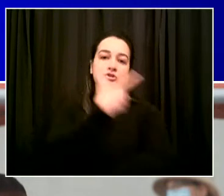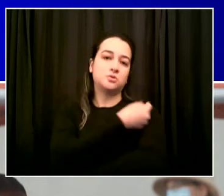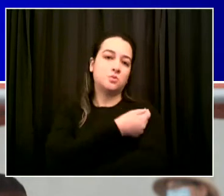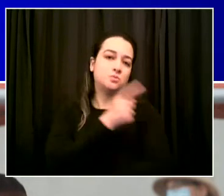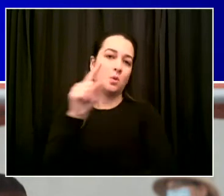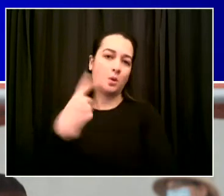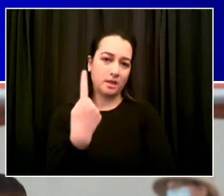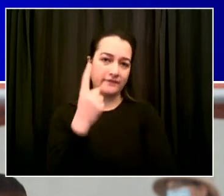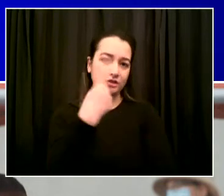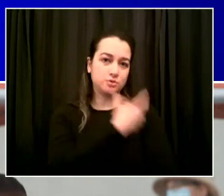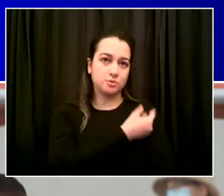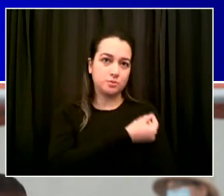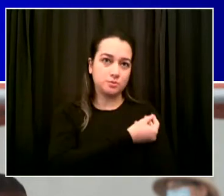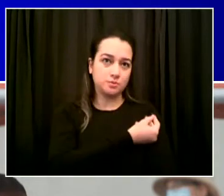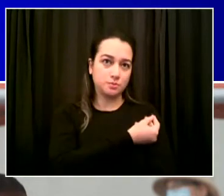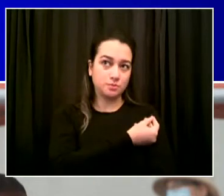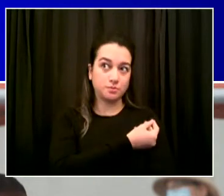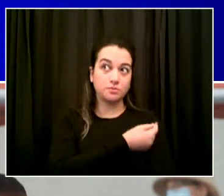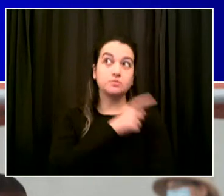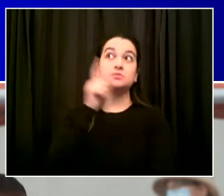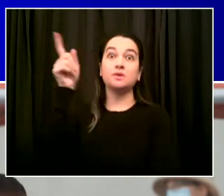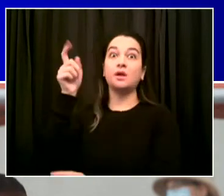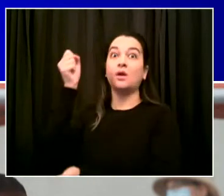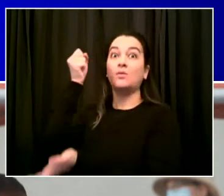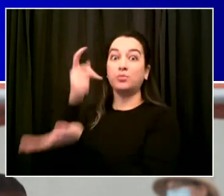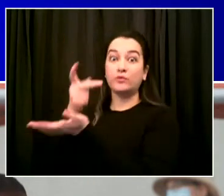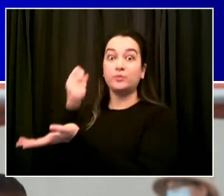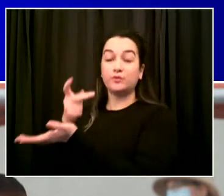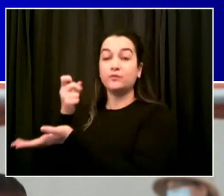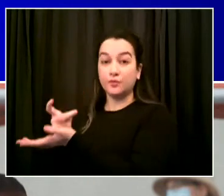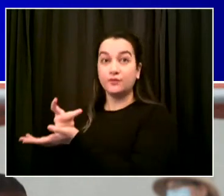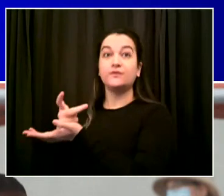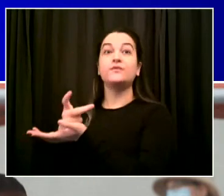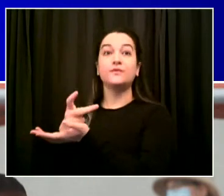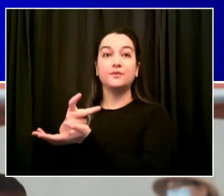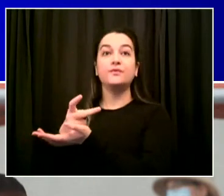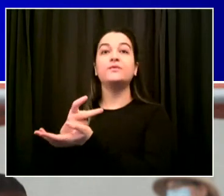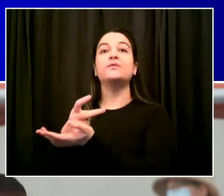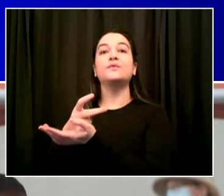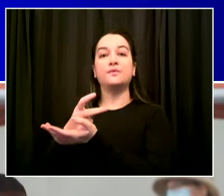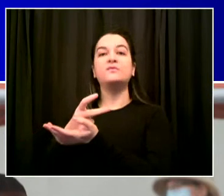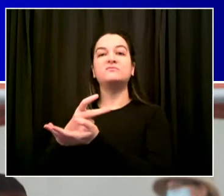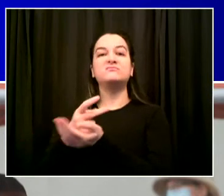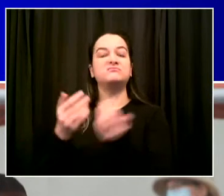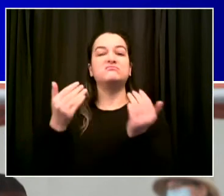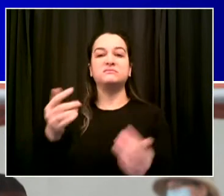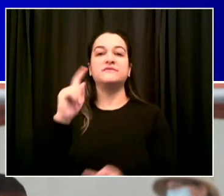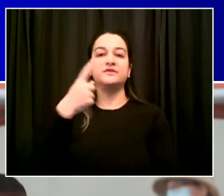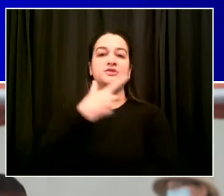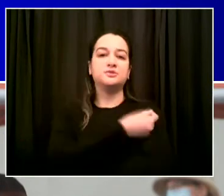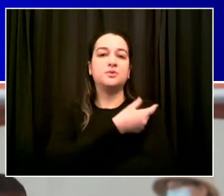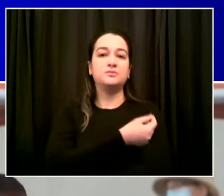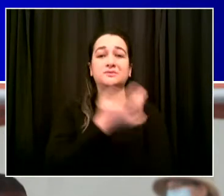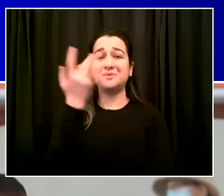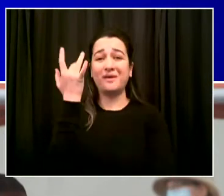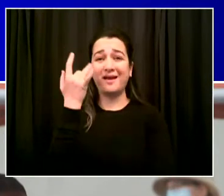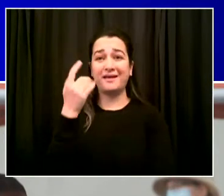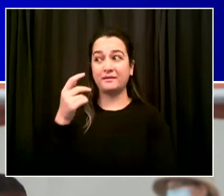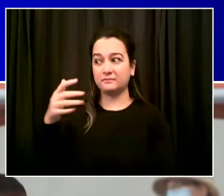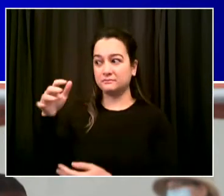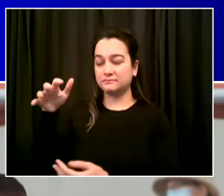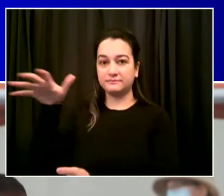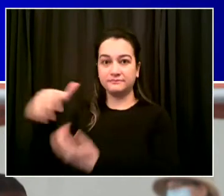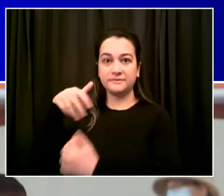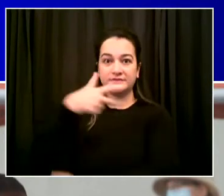now, not hold them back for weeks ahead. Use them right now so we can reach more and more people, get them some protection. We need the freedom